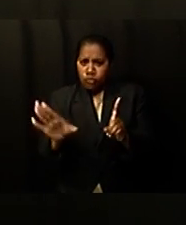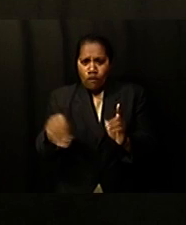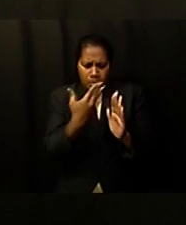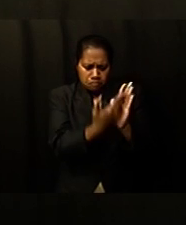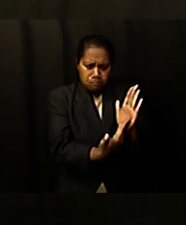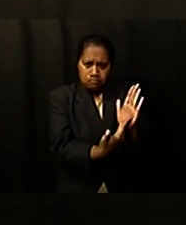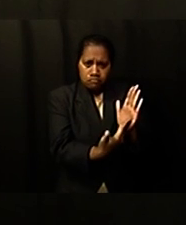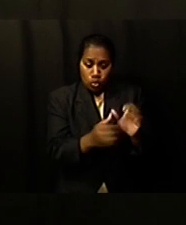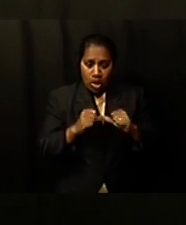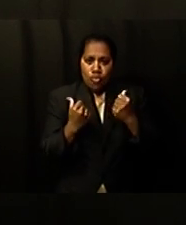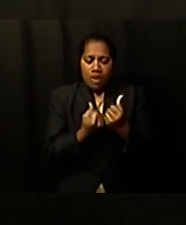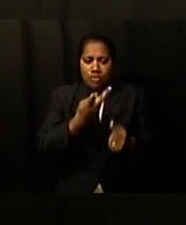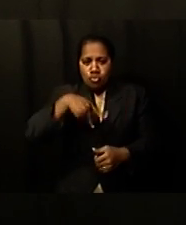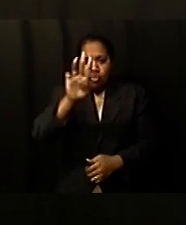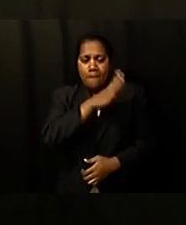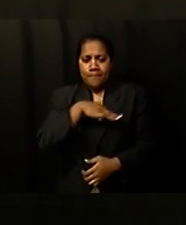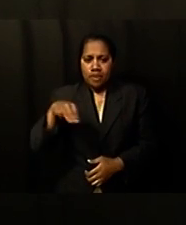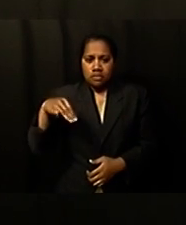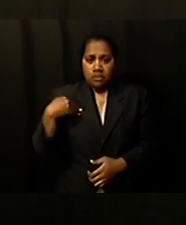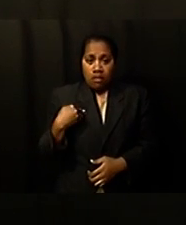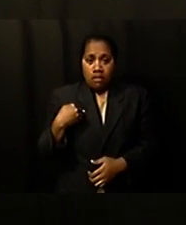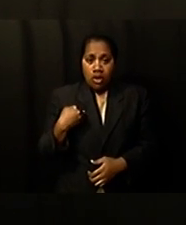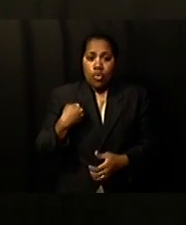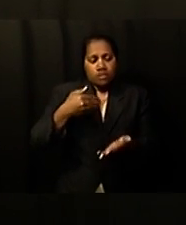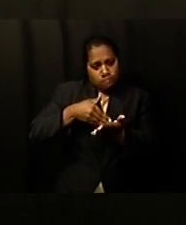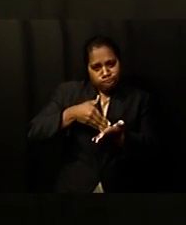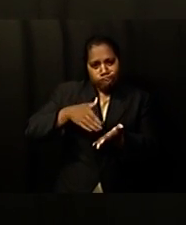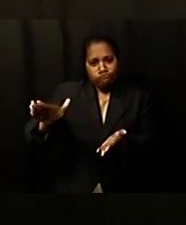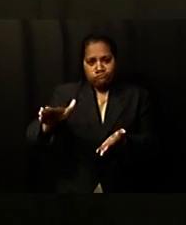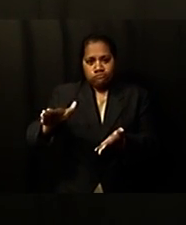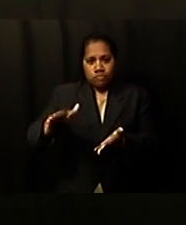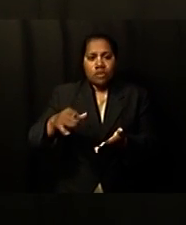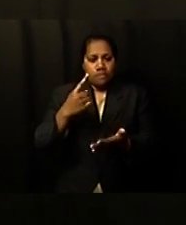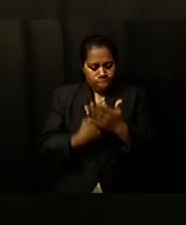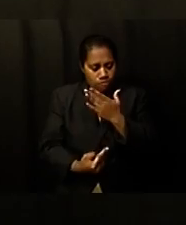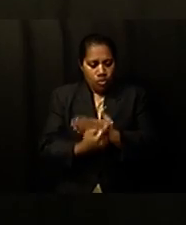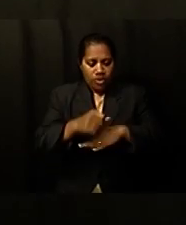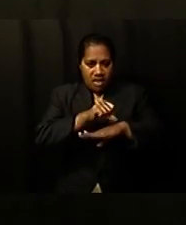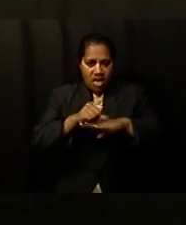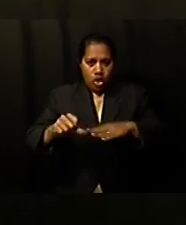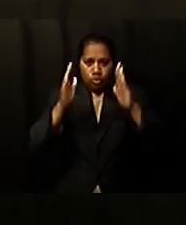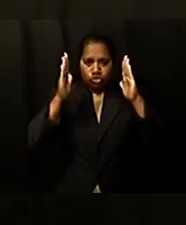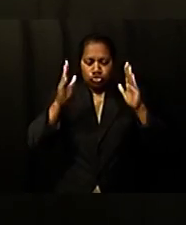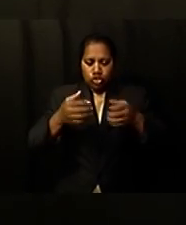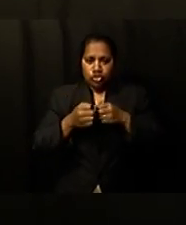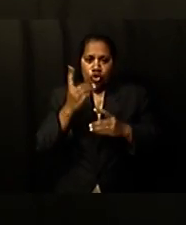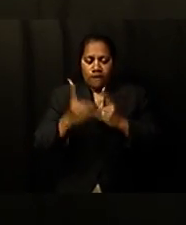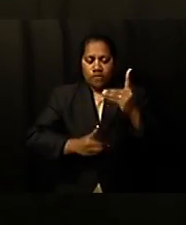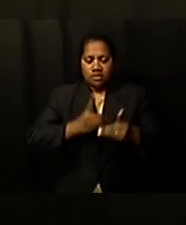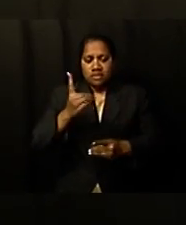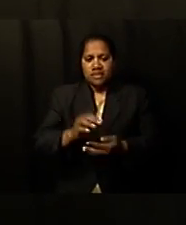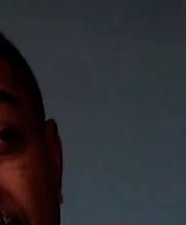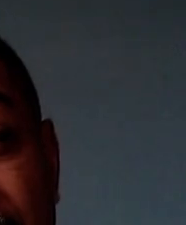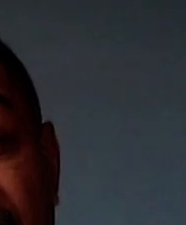the initial agenda agreed to by the Prime Minister, upon which he had authorized the convening of their annual church